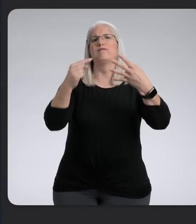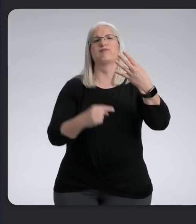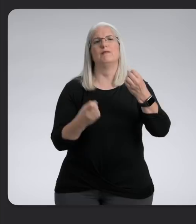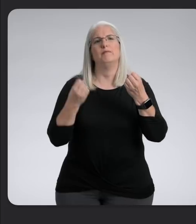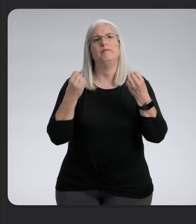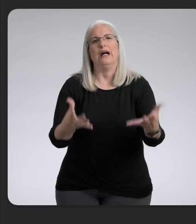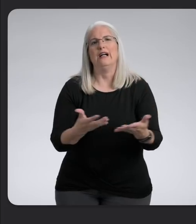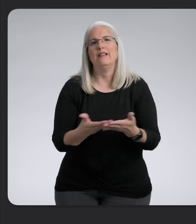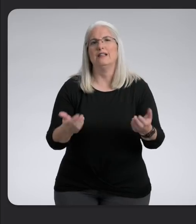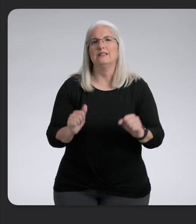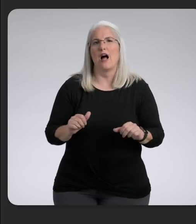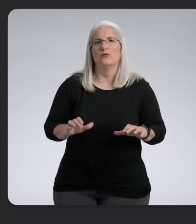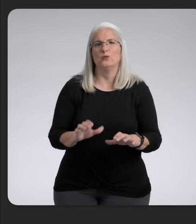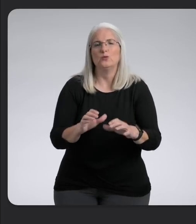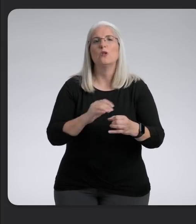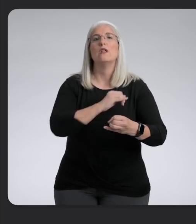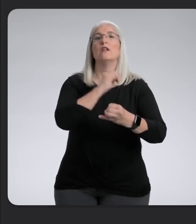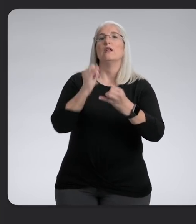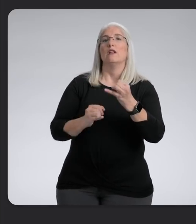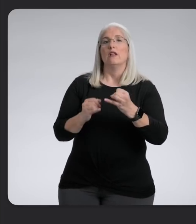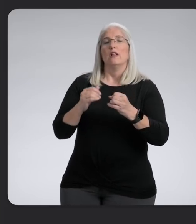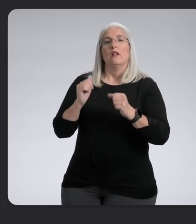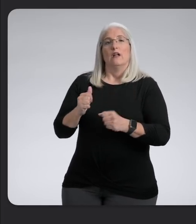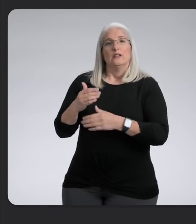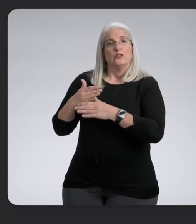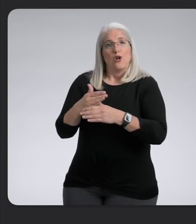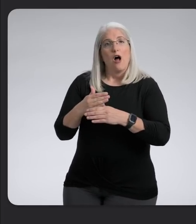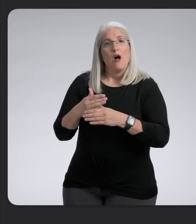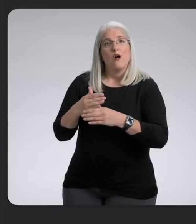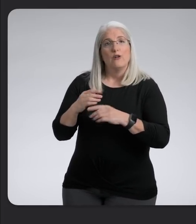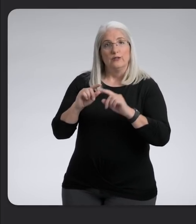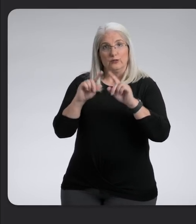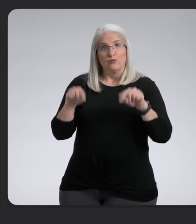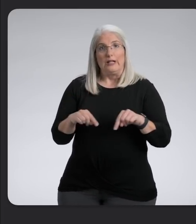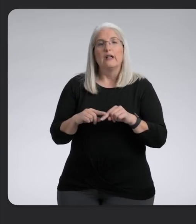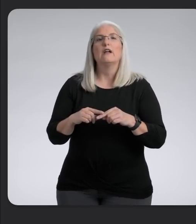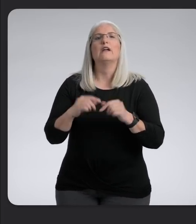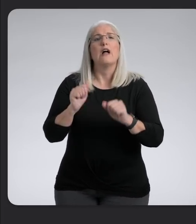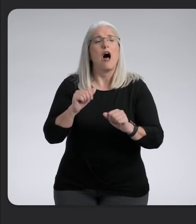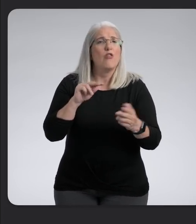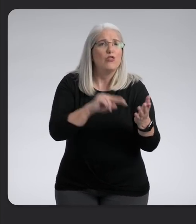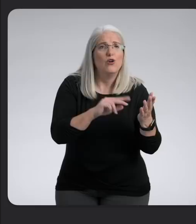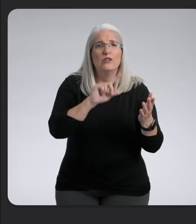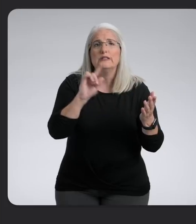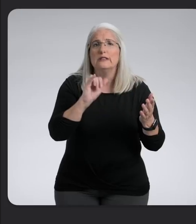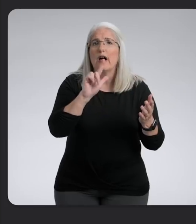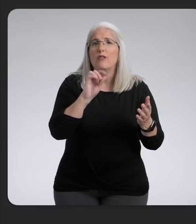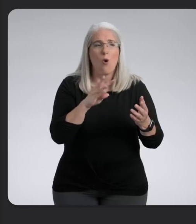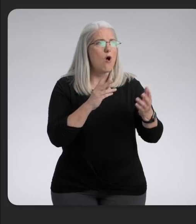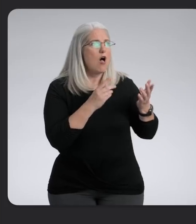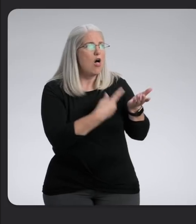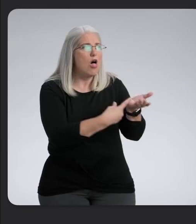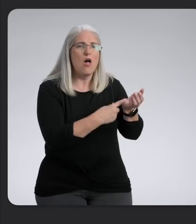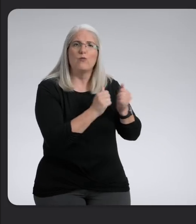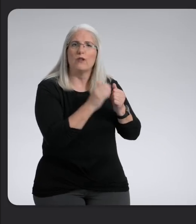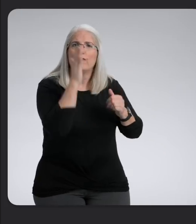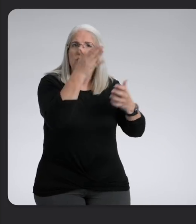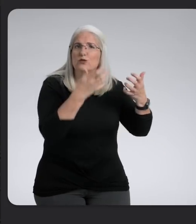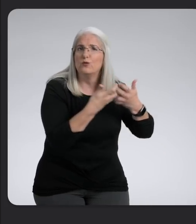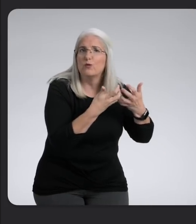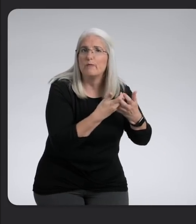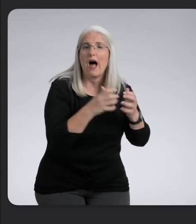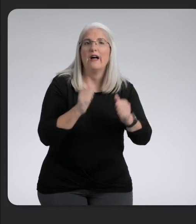sharing. You can use it to browse Zillow listings live with your future roommates, or show off a tricky move in your favorite